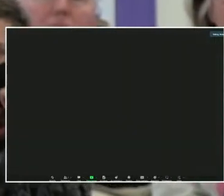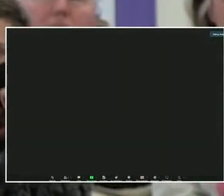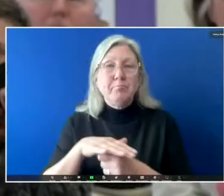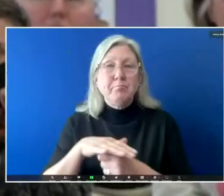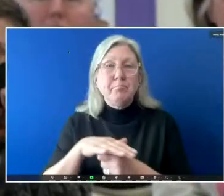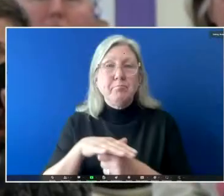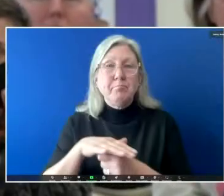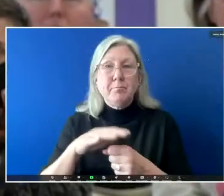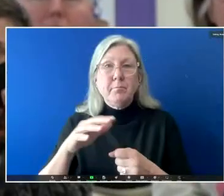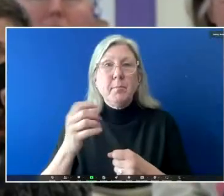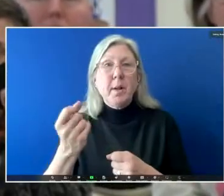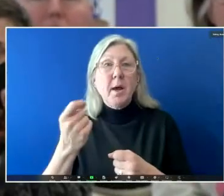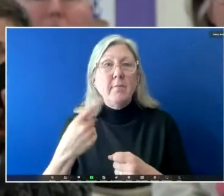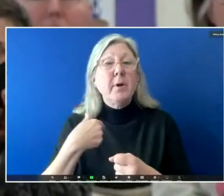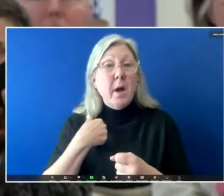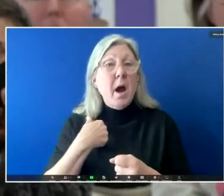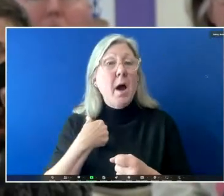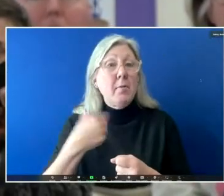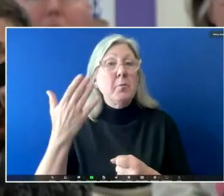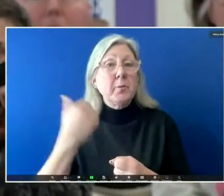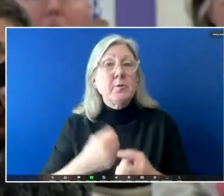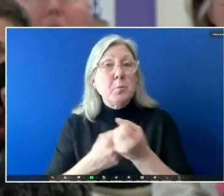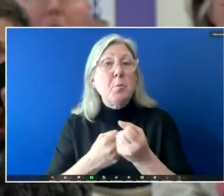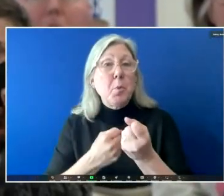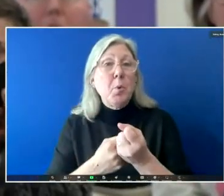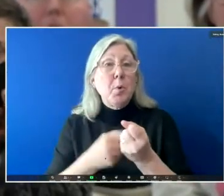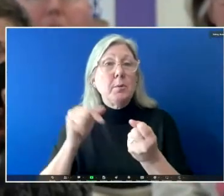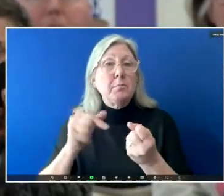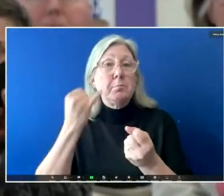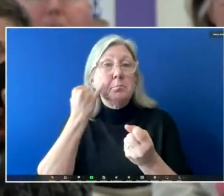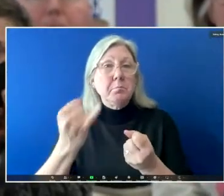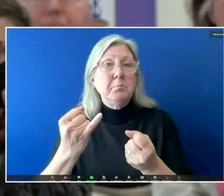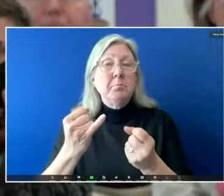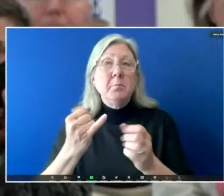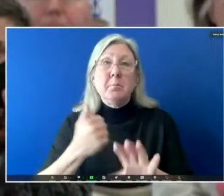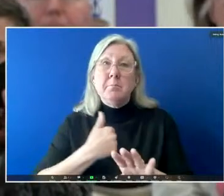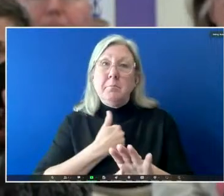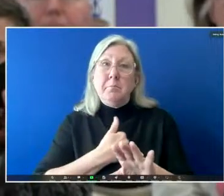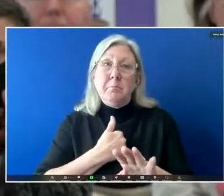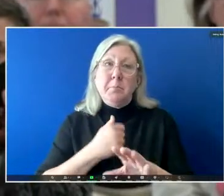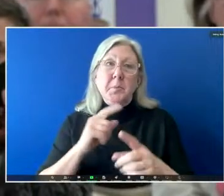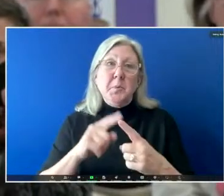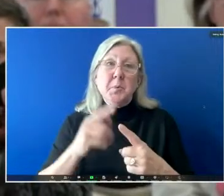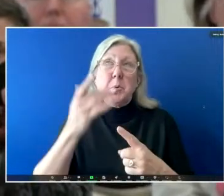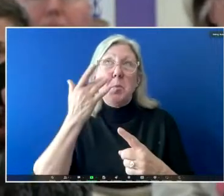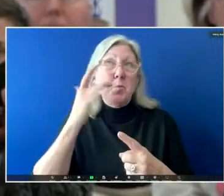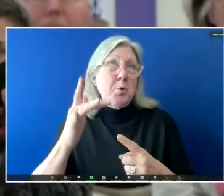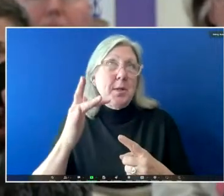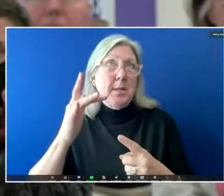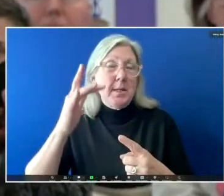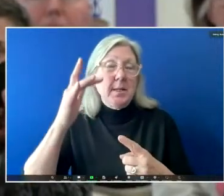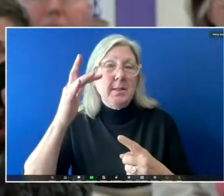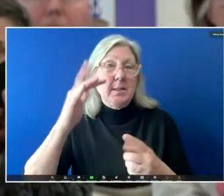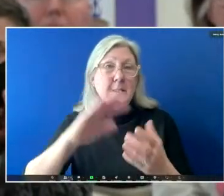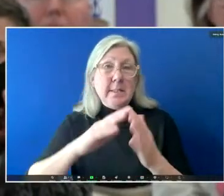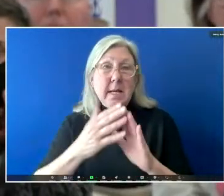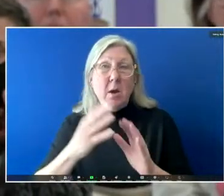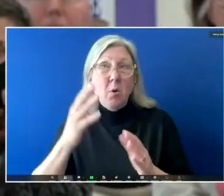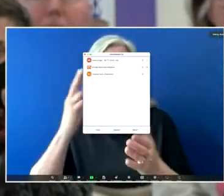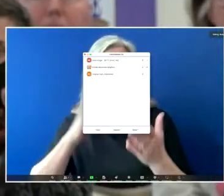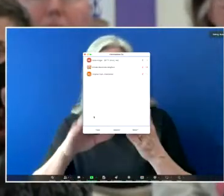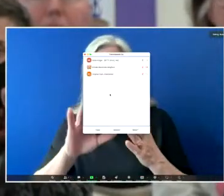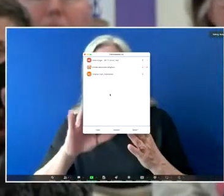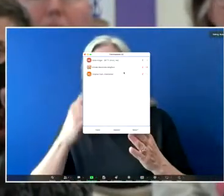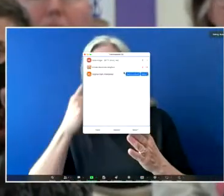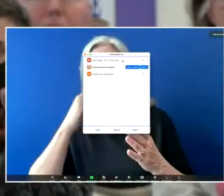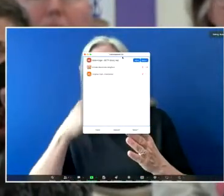rank Choice voting in certain elections but um with apologies to our brilliant town clerk I wonder if I can inquire as